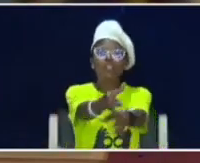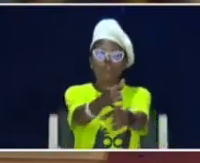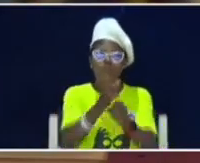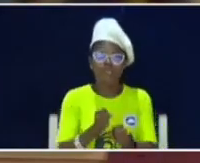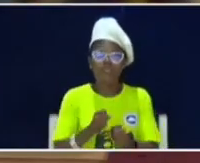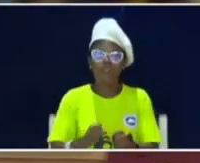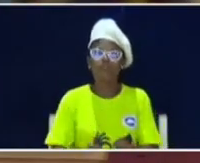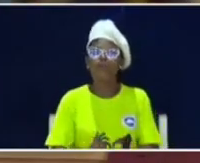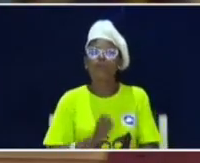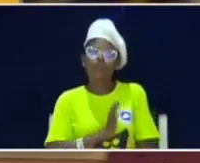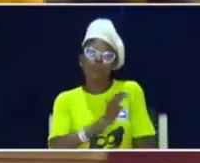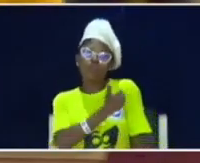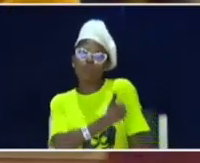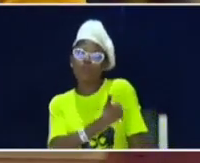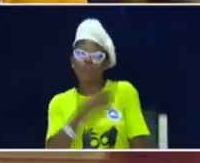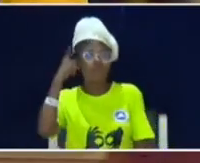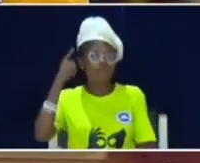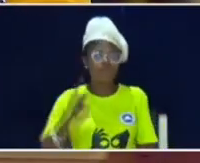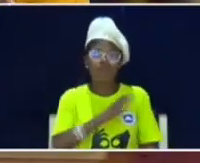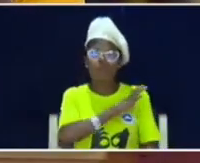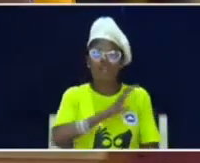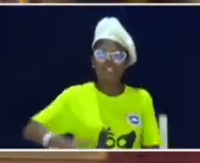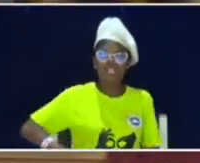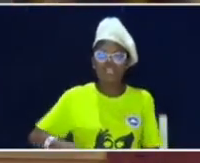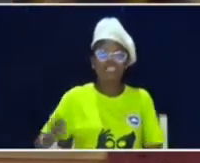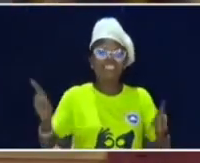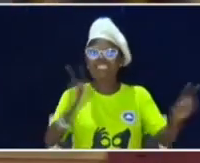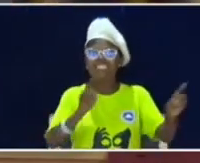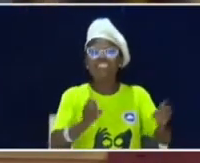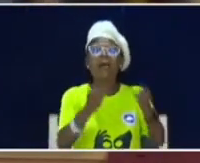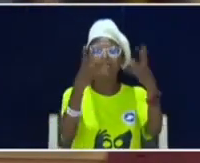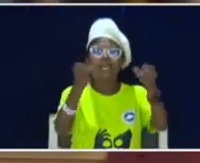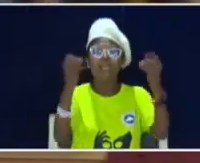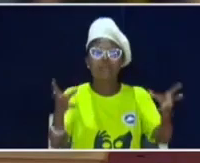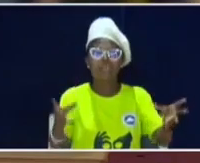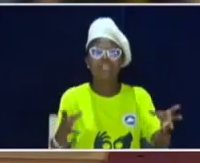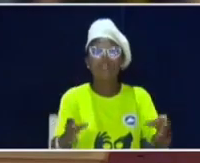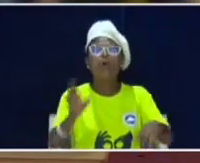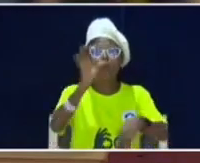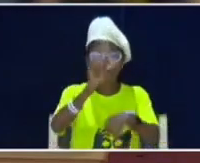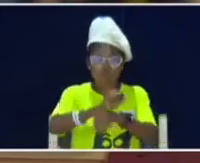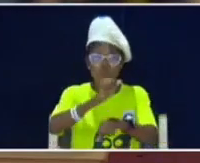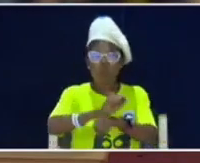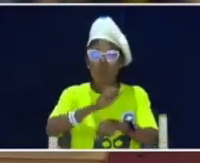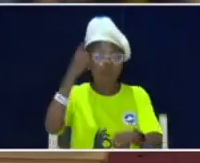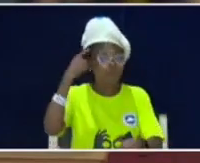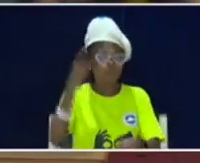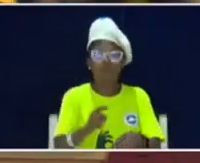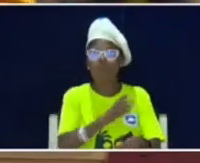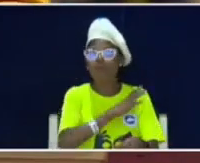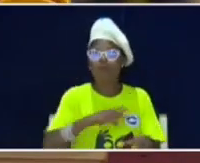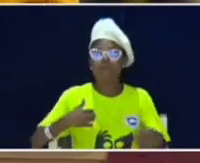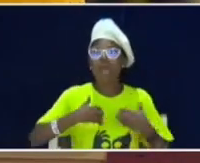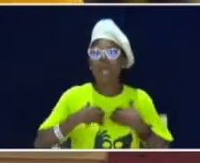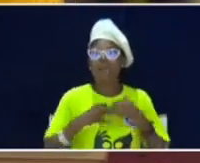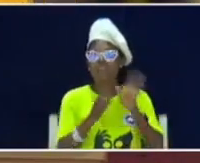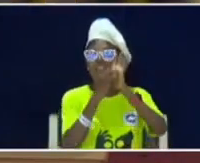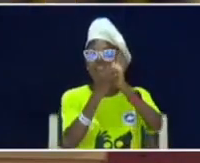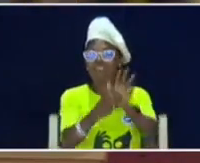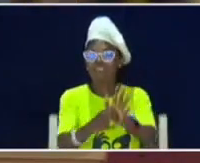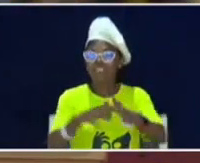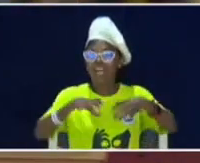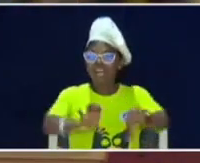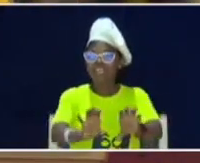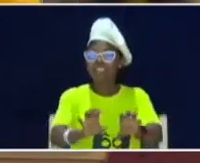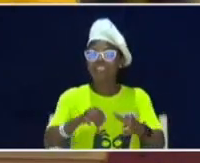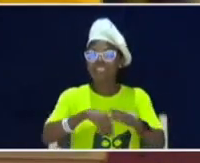did exploits for Christ. And right here, glory to God. We have an example of those of that class